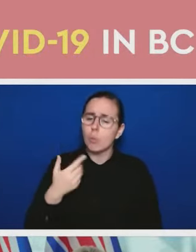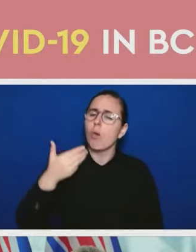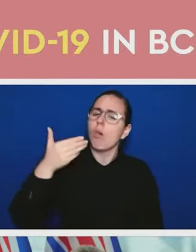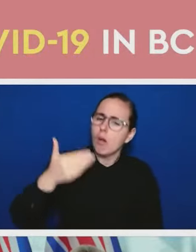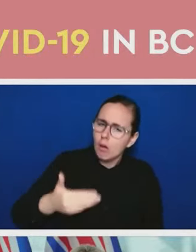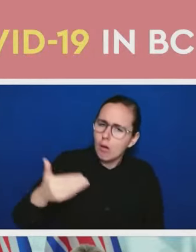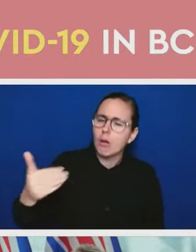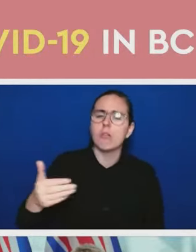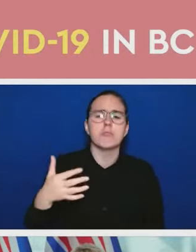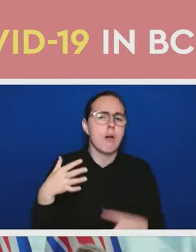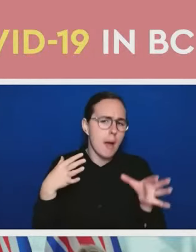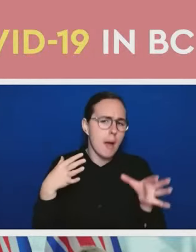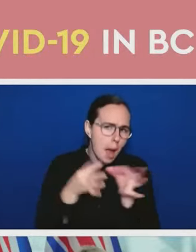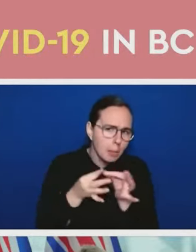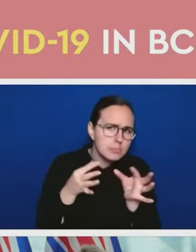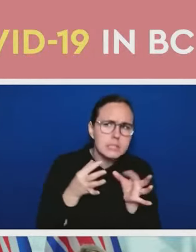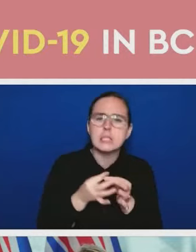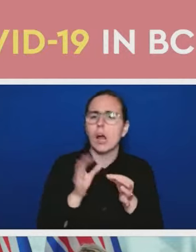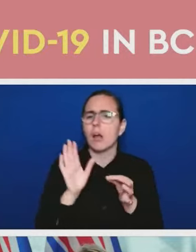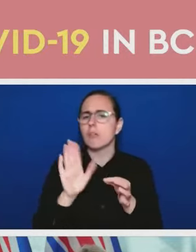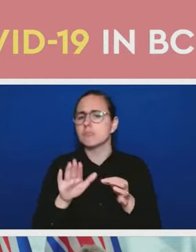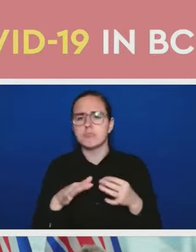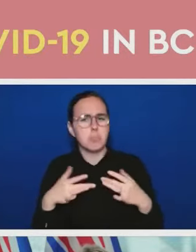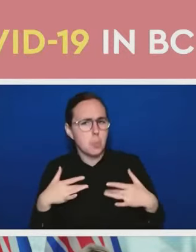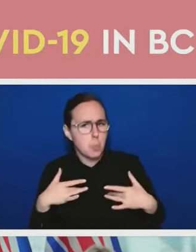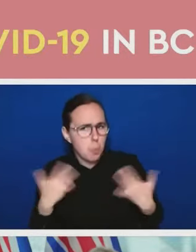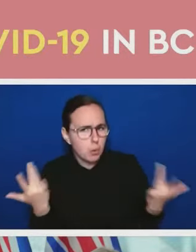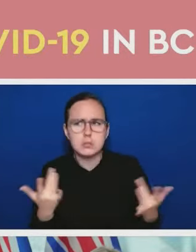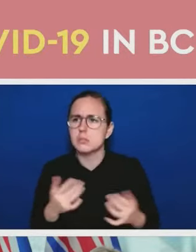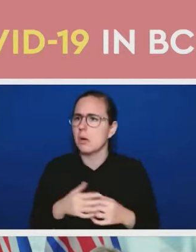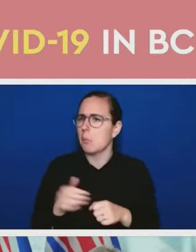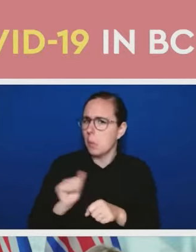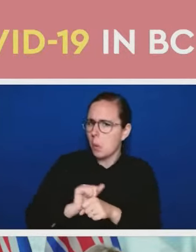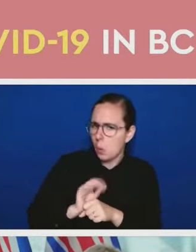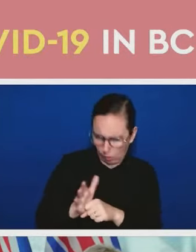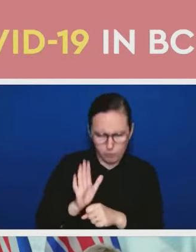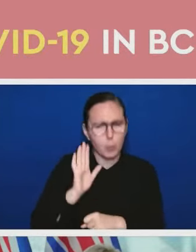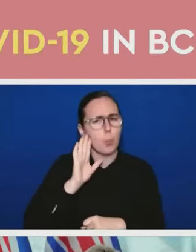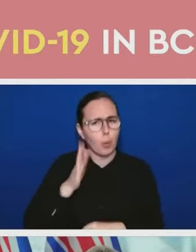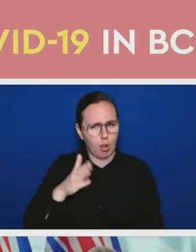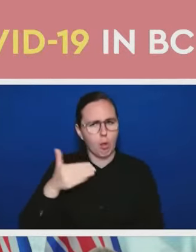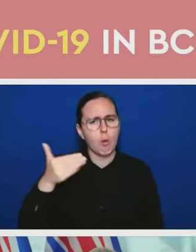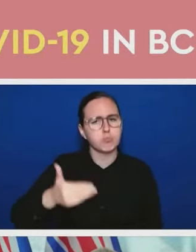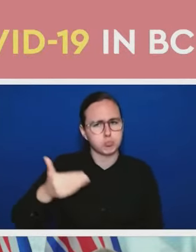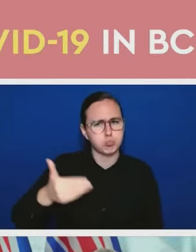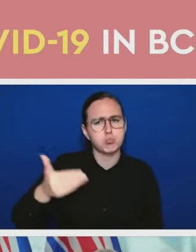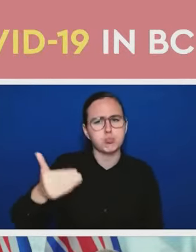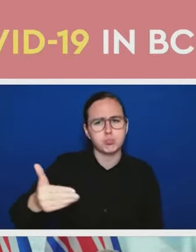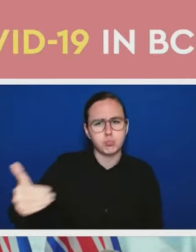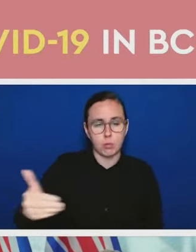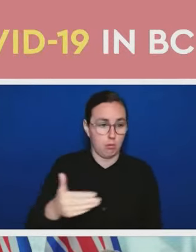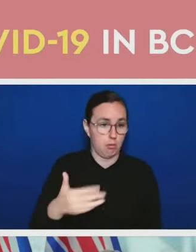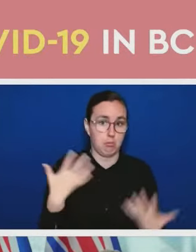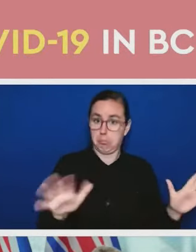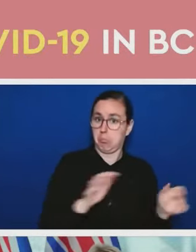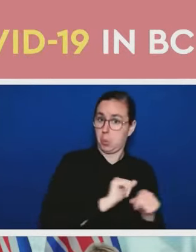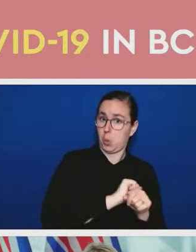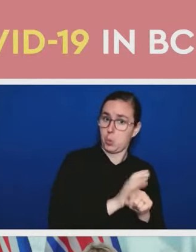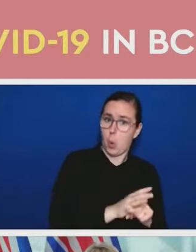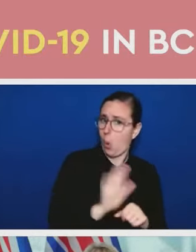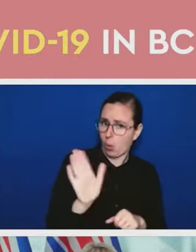we move through this season, as well as influenza and RSV and parainfluenza and the other things that cause respiratory